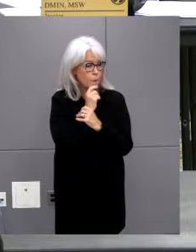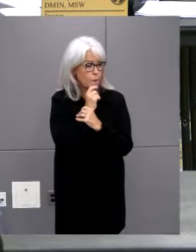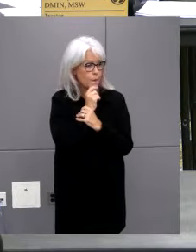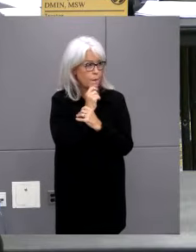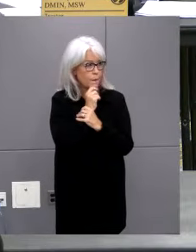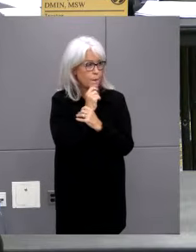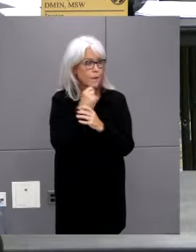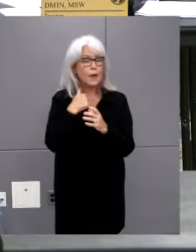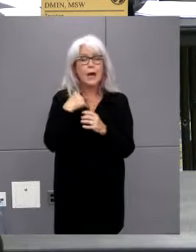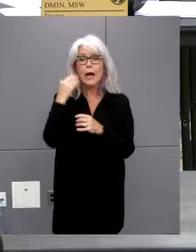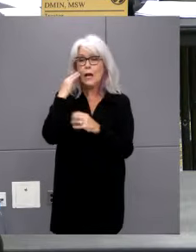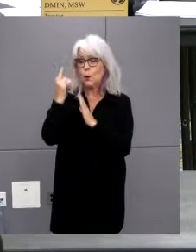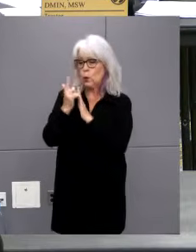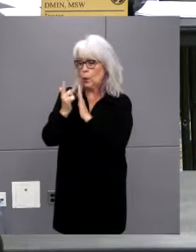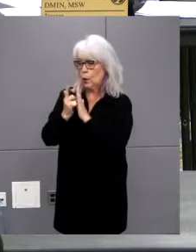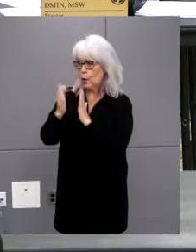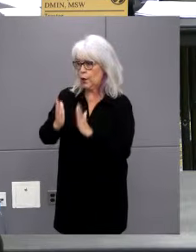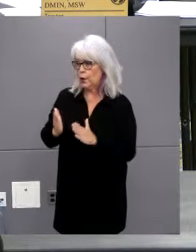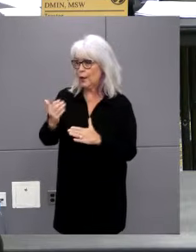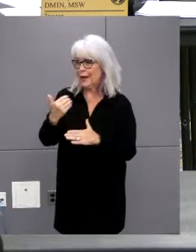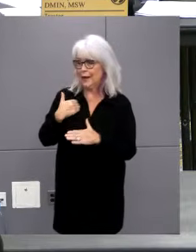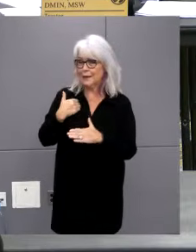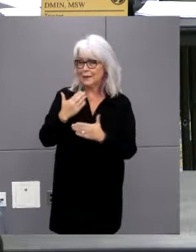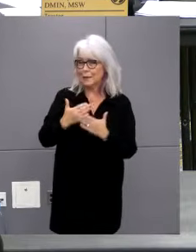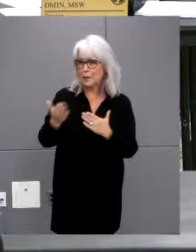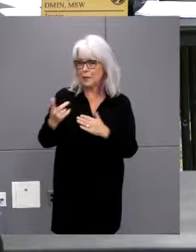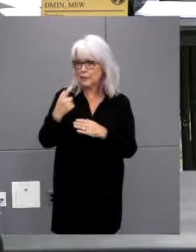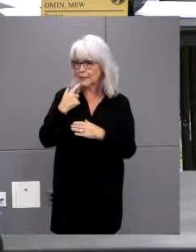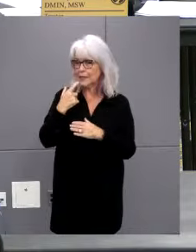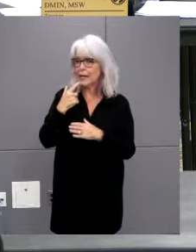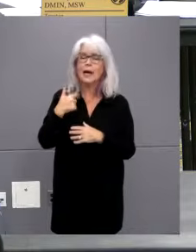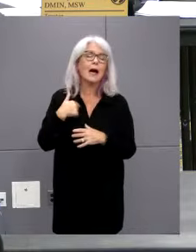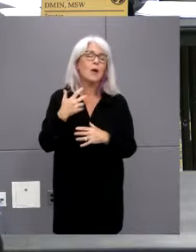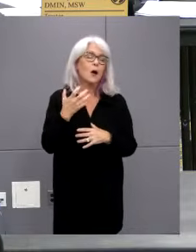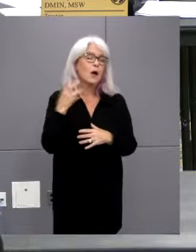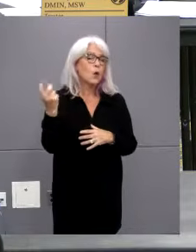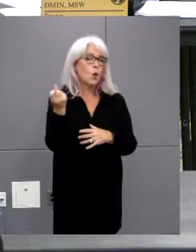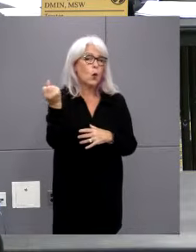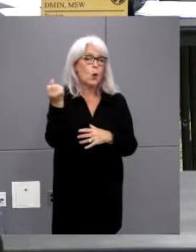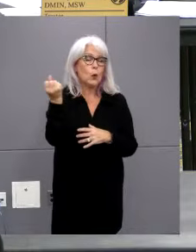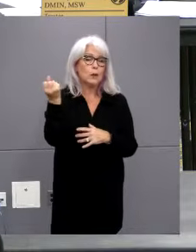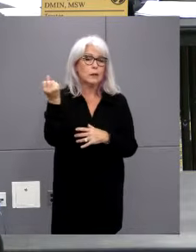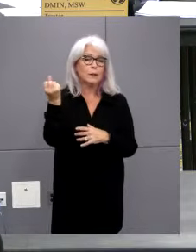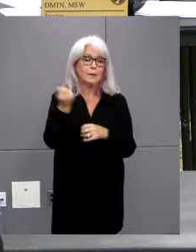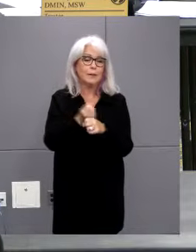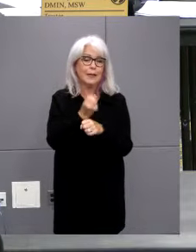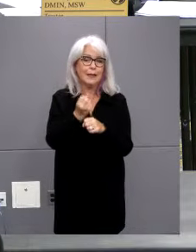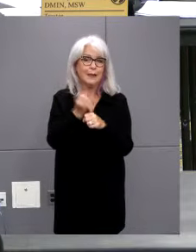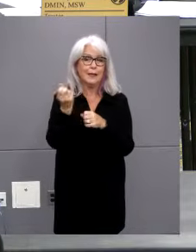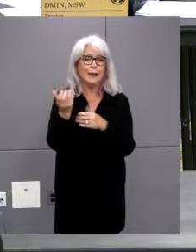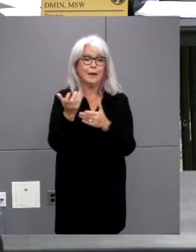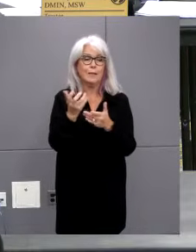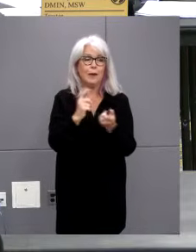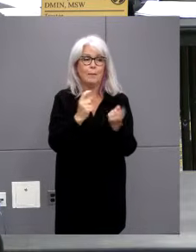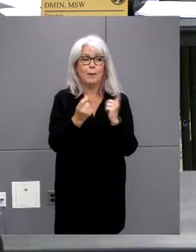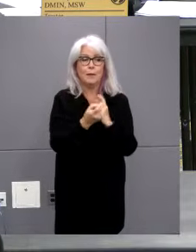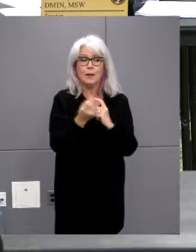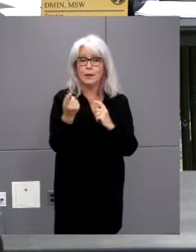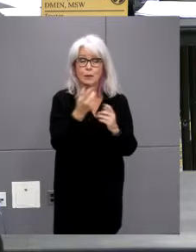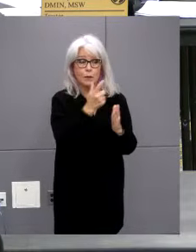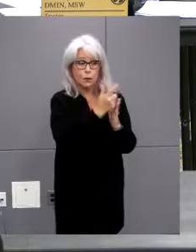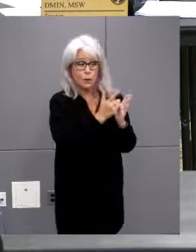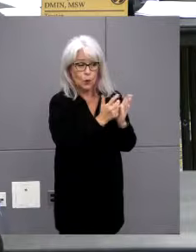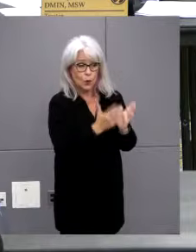And I know Kerry has something to say on this, so I want to withhold making the amendment till I can hear what he has to